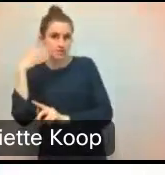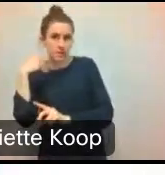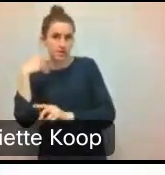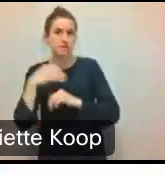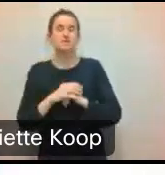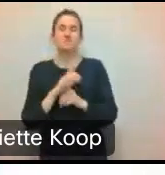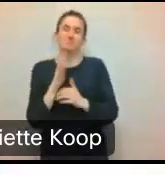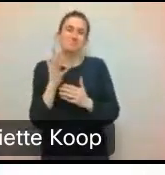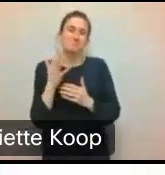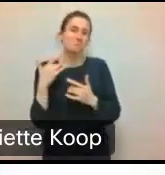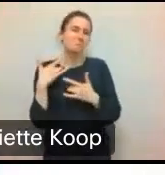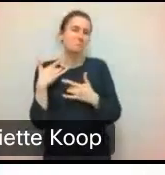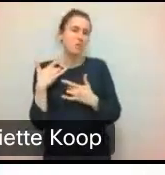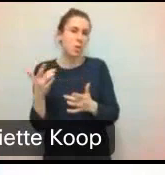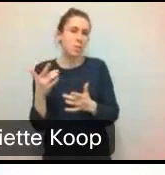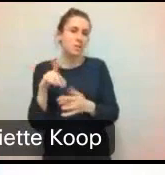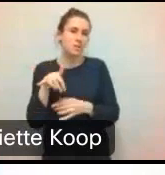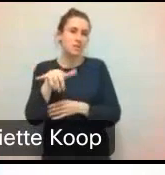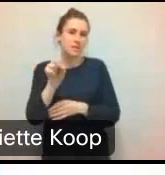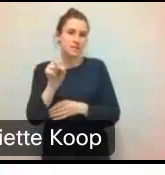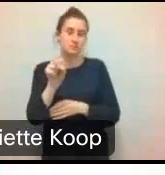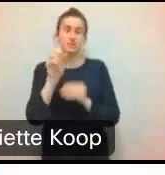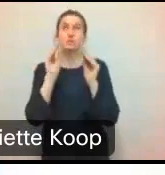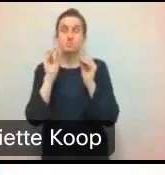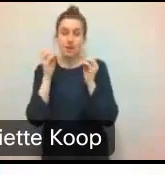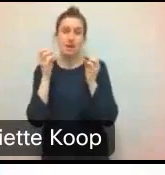of common, but like I said, there's a lot more.